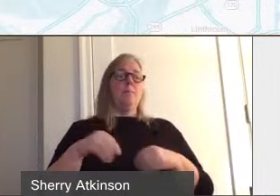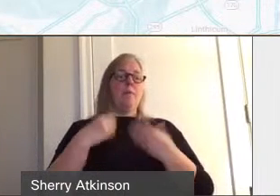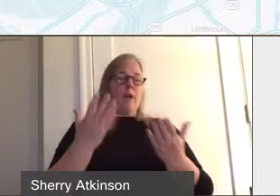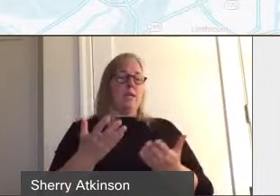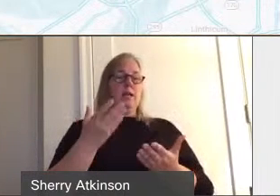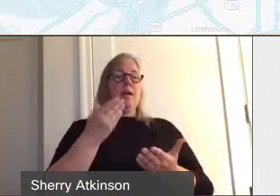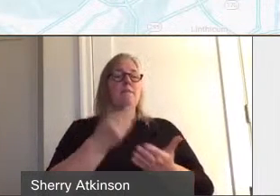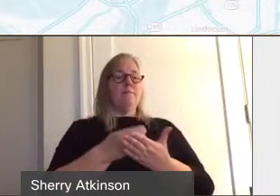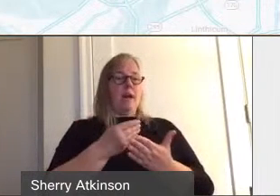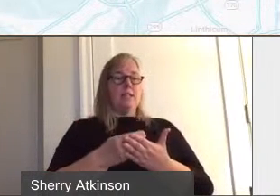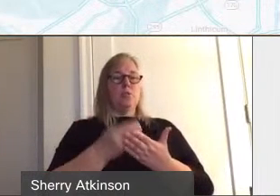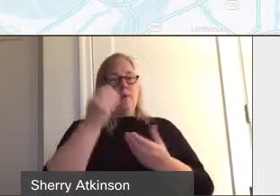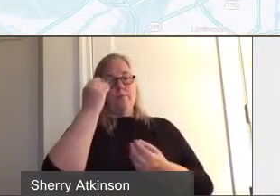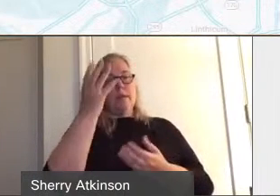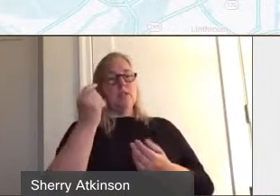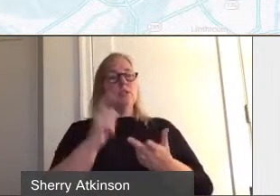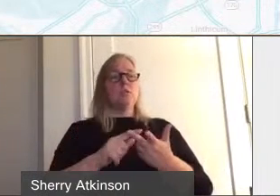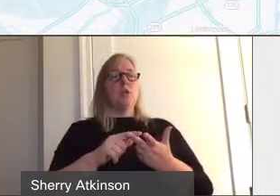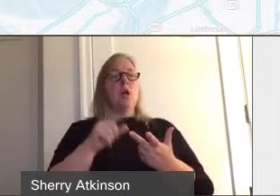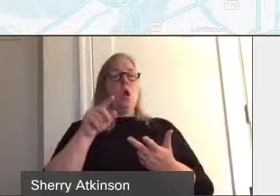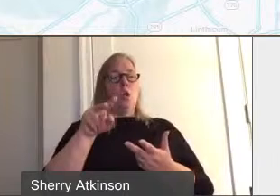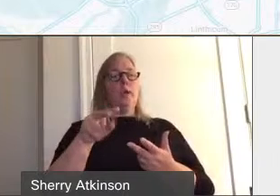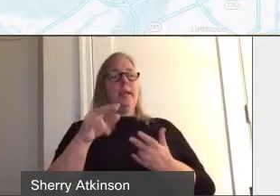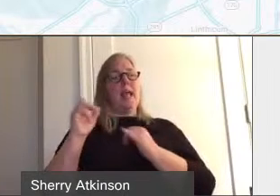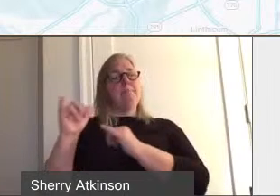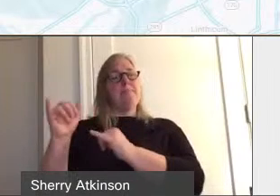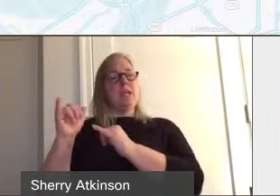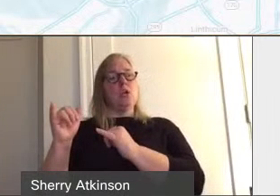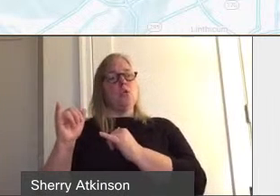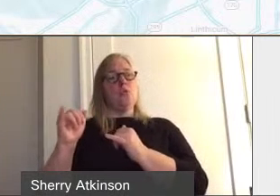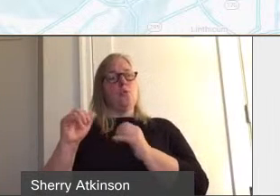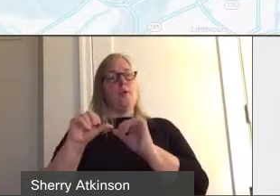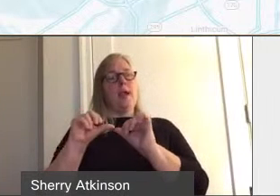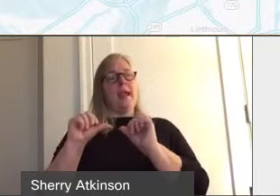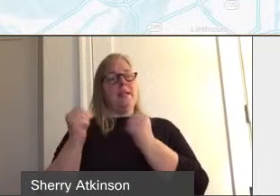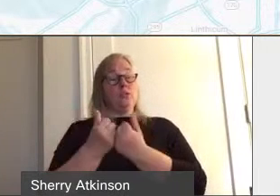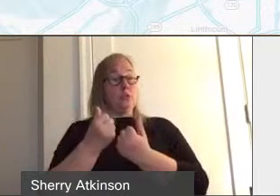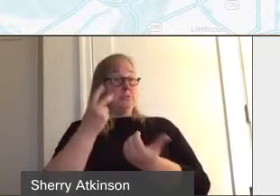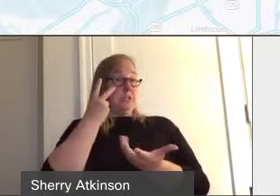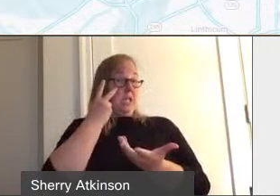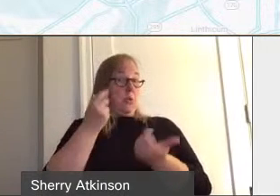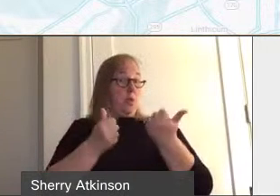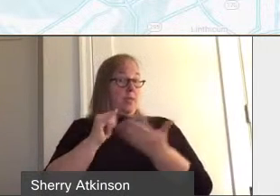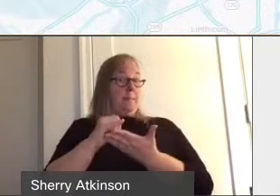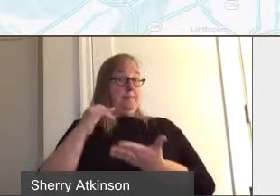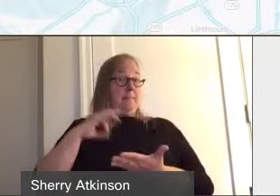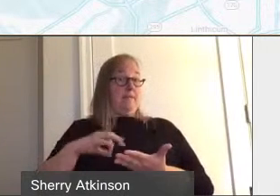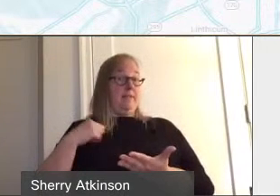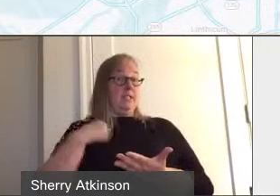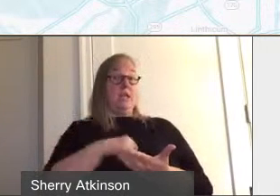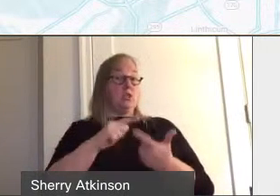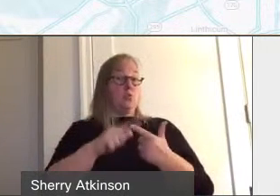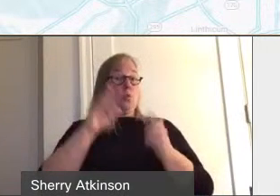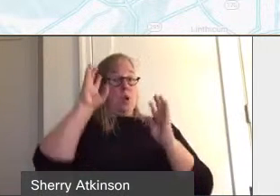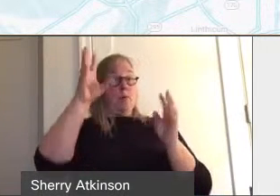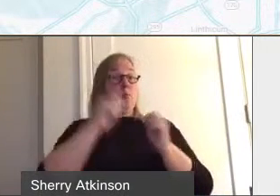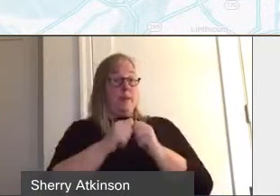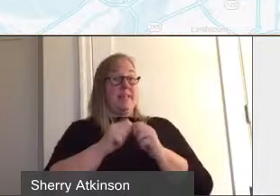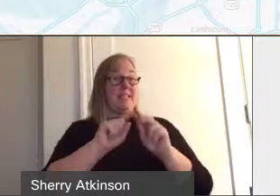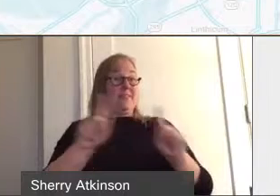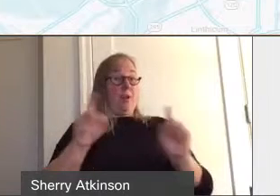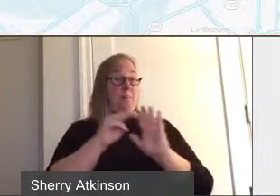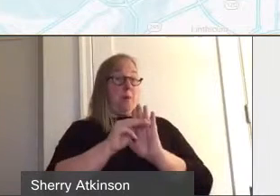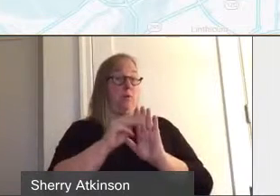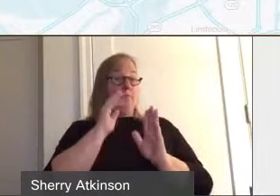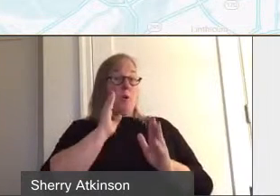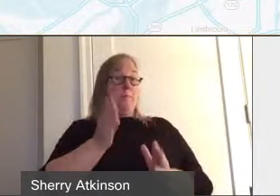financial information, looking at peer agencies to see if it would be beneficial to come up with a different model for the Baltimore region.